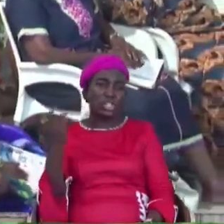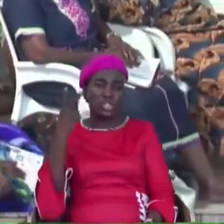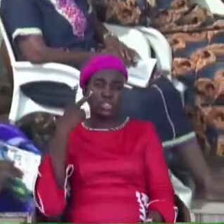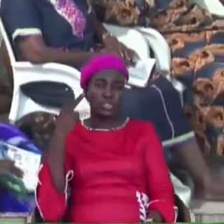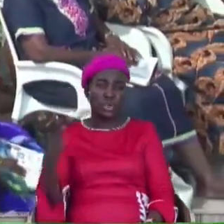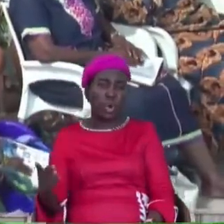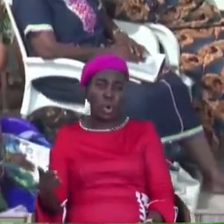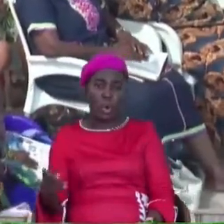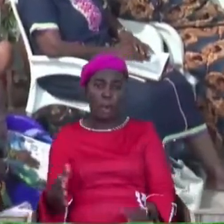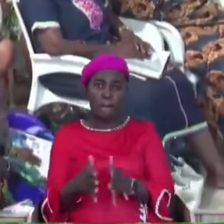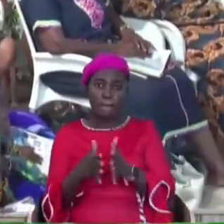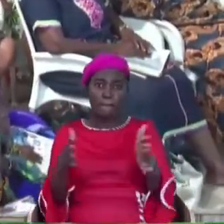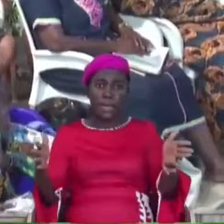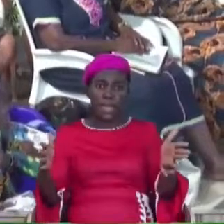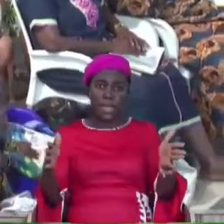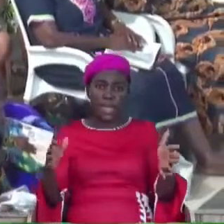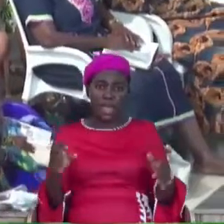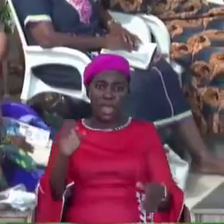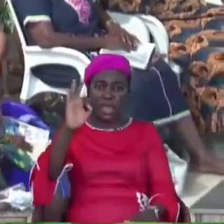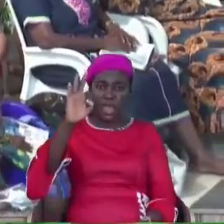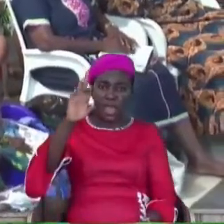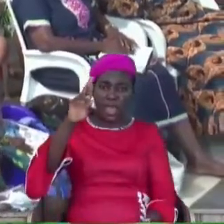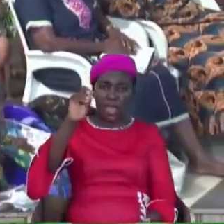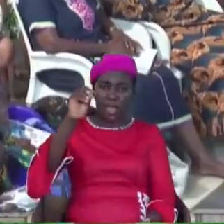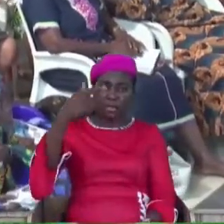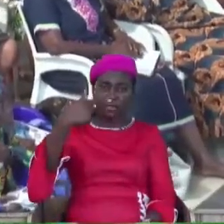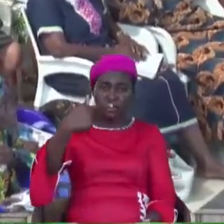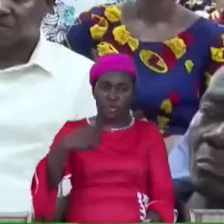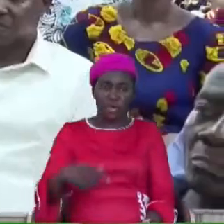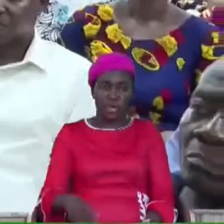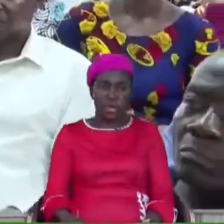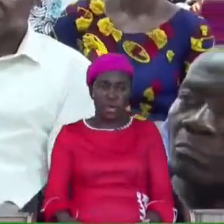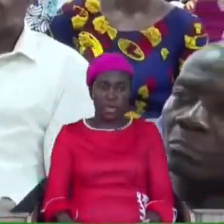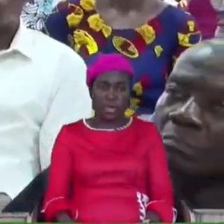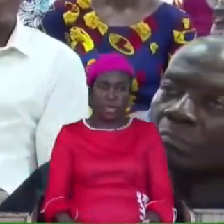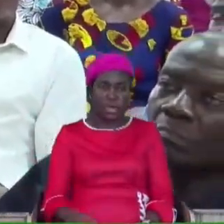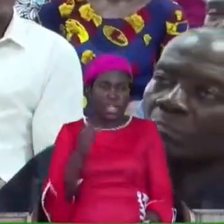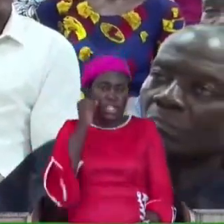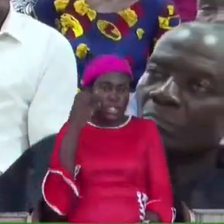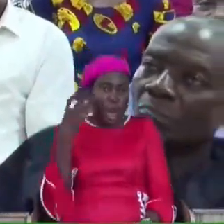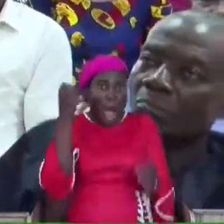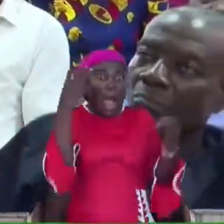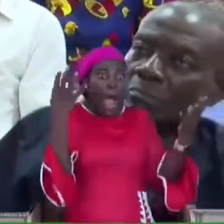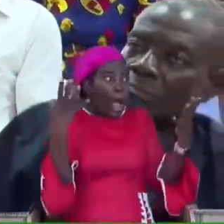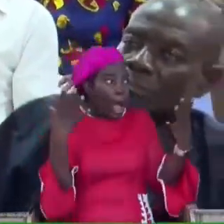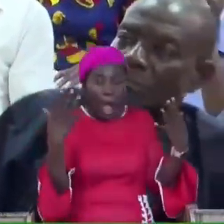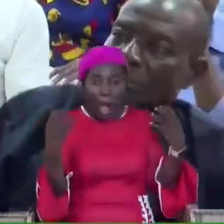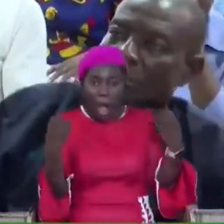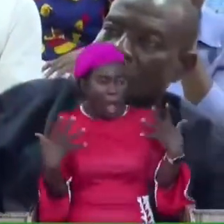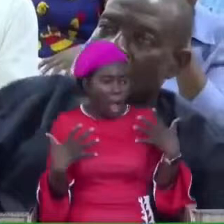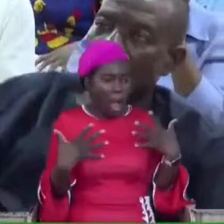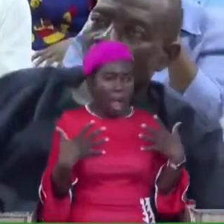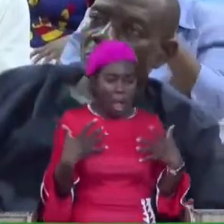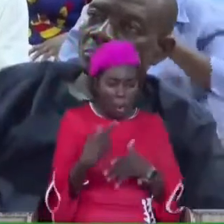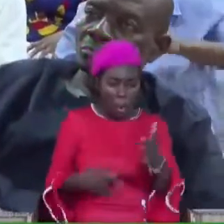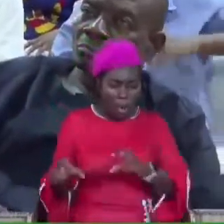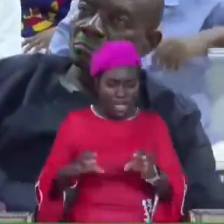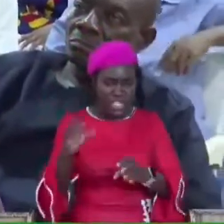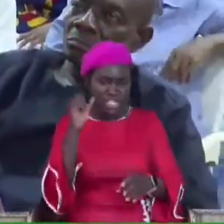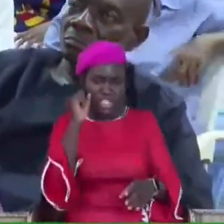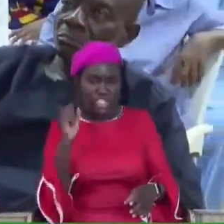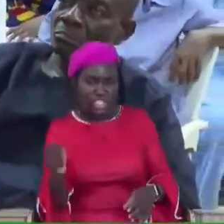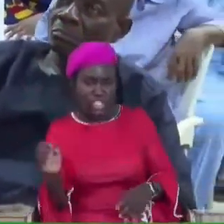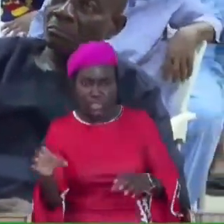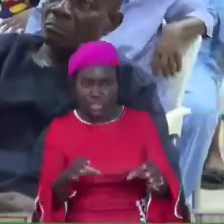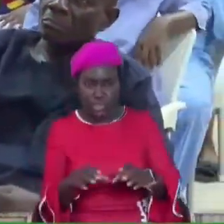at the top of the egusi soup. Lori obe egusi. She was alarmed. Oh, yeah, then. So what did she do? Kilo to wa se.